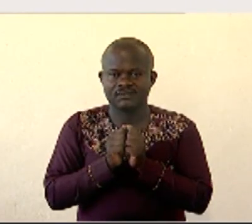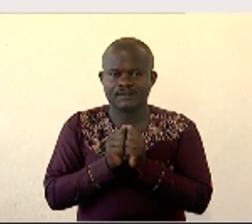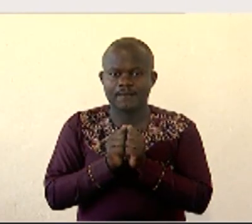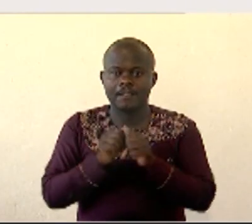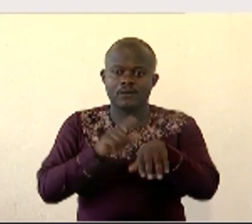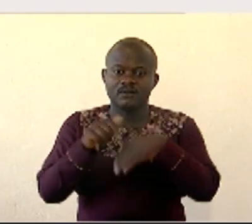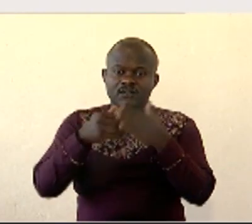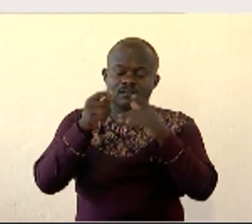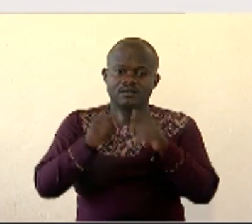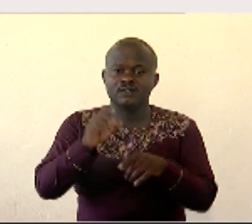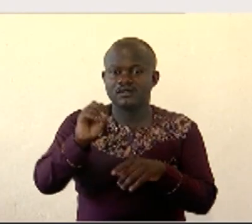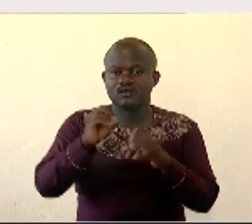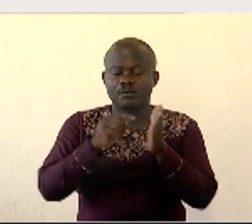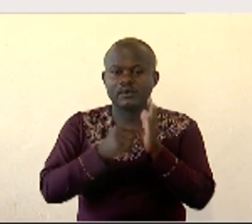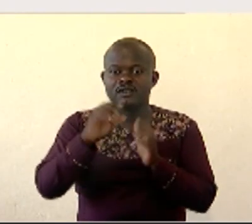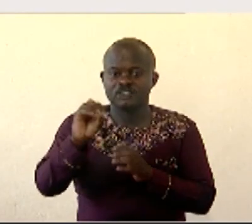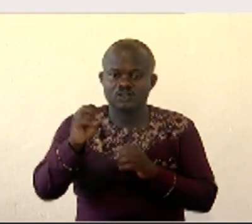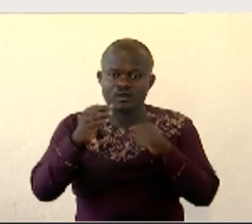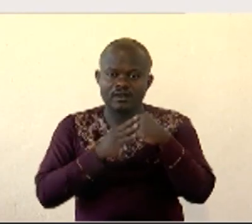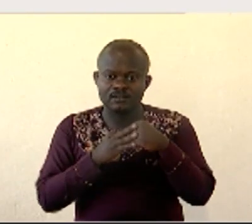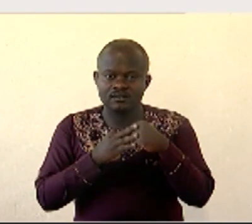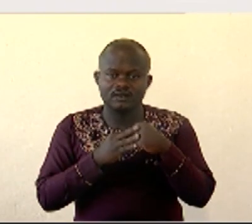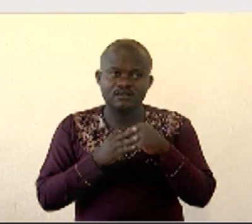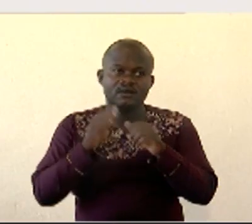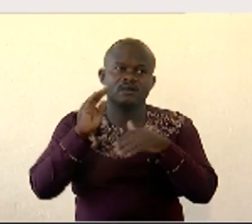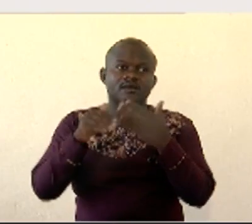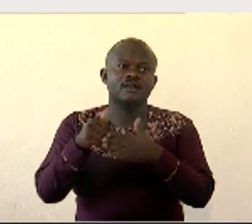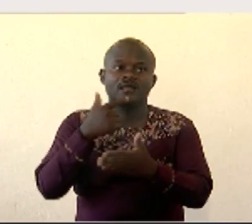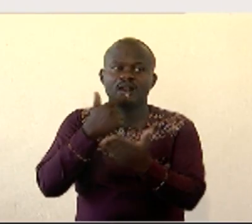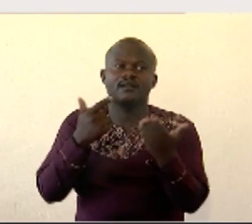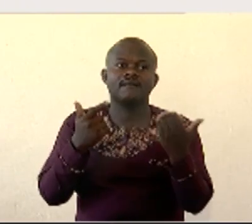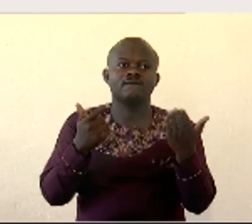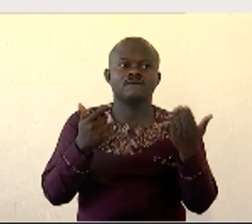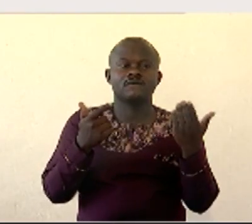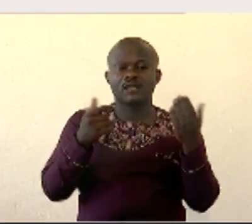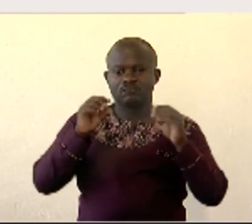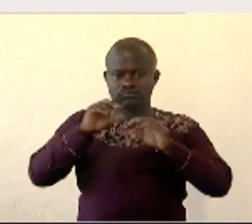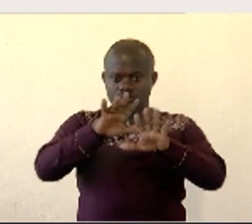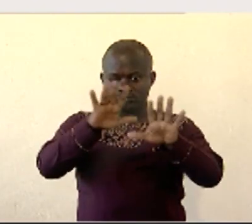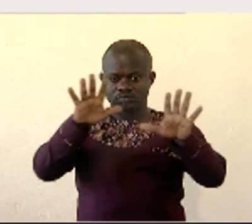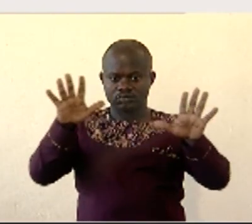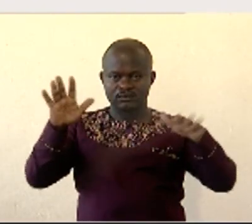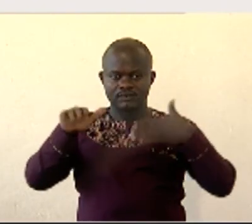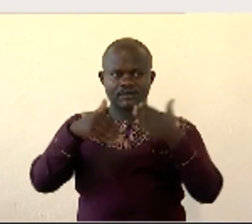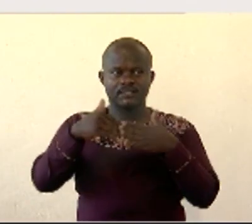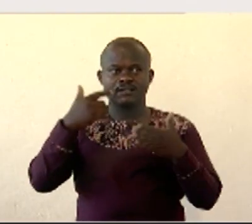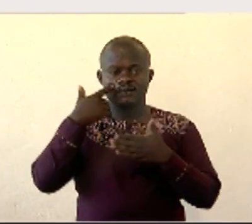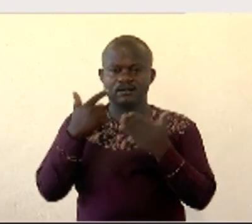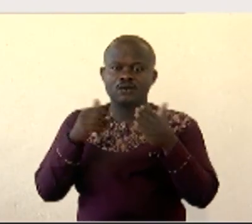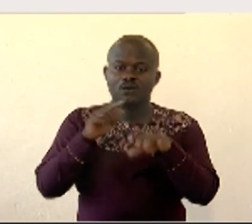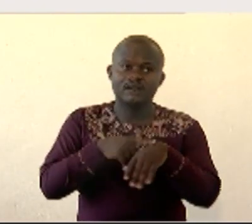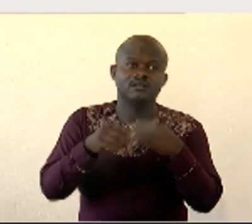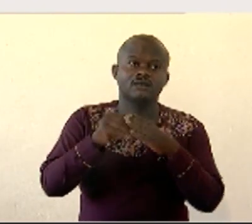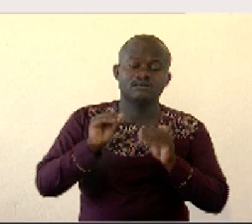When it comes to 0.08, automatically the light intensity, we're talking about light intensity. When the light